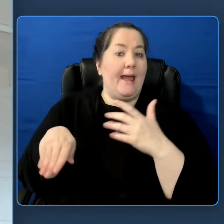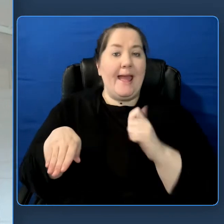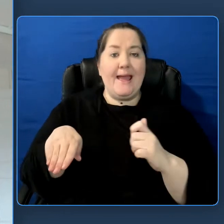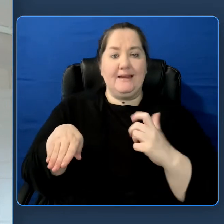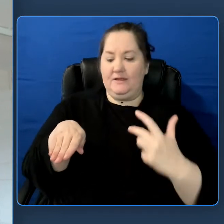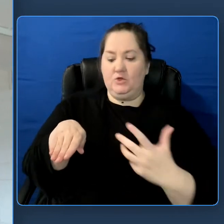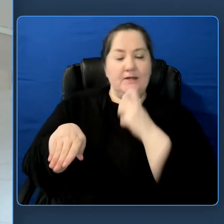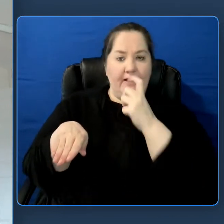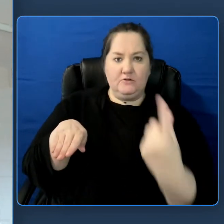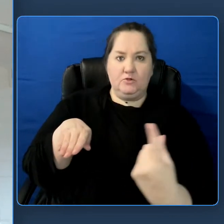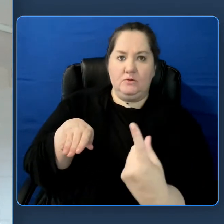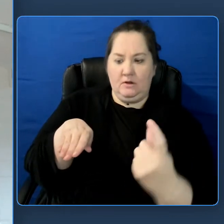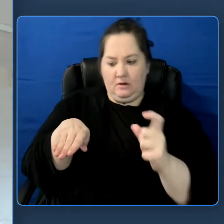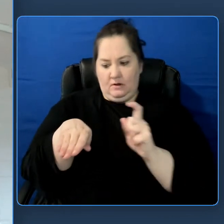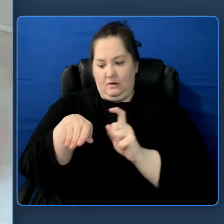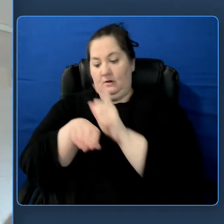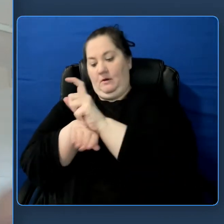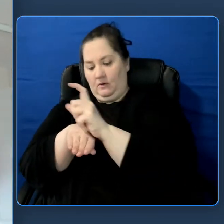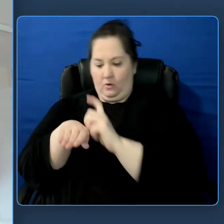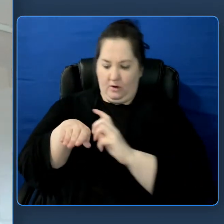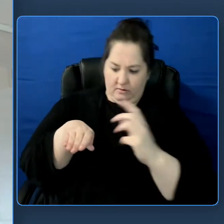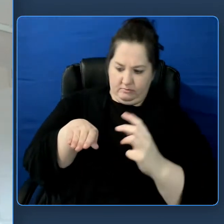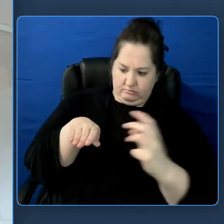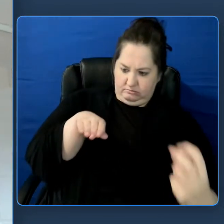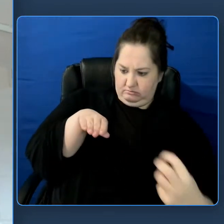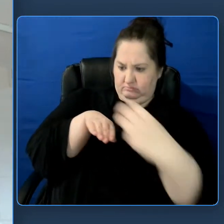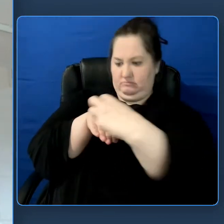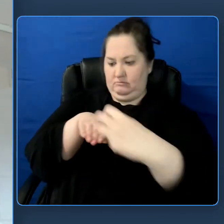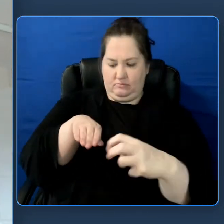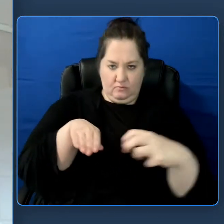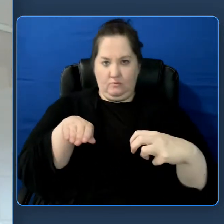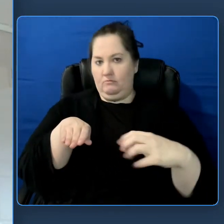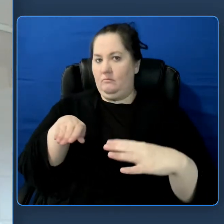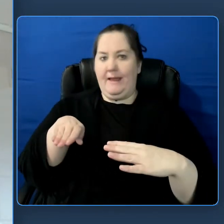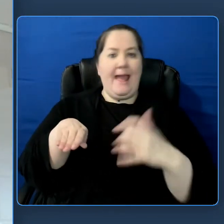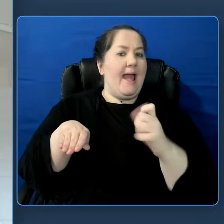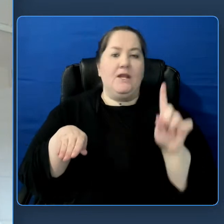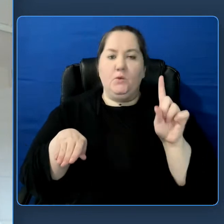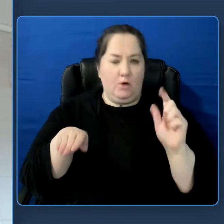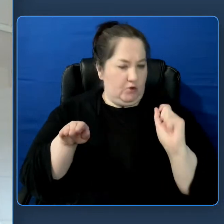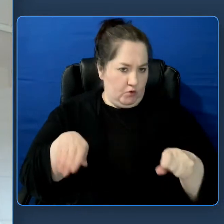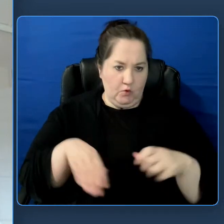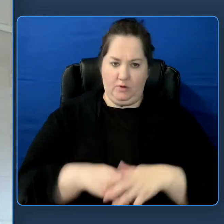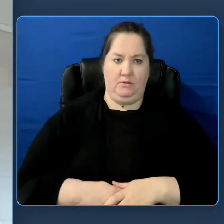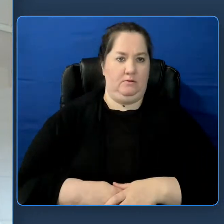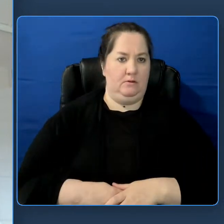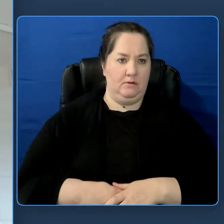at any angle and go either right or left without